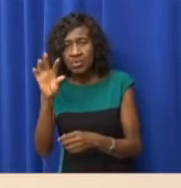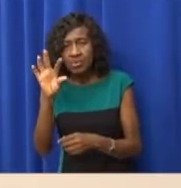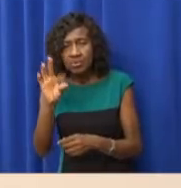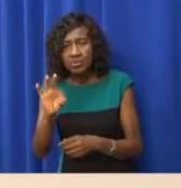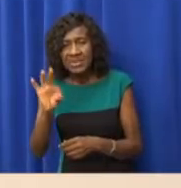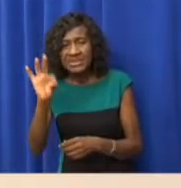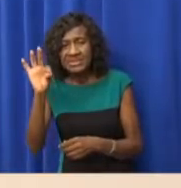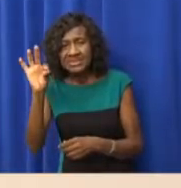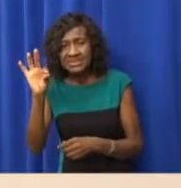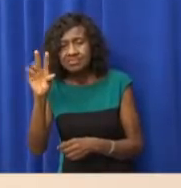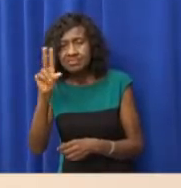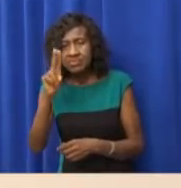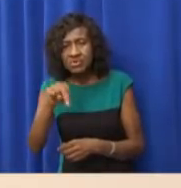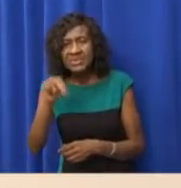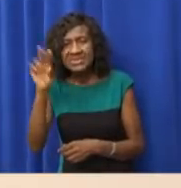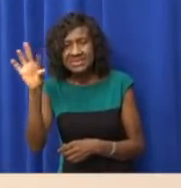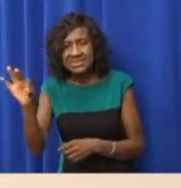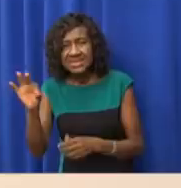June. Right.